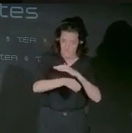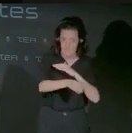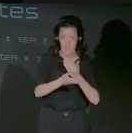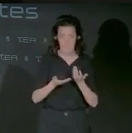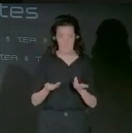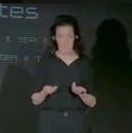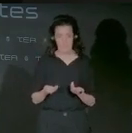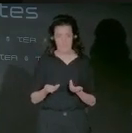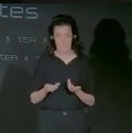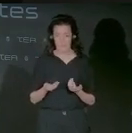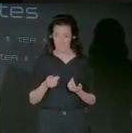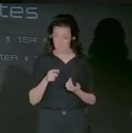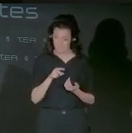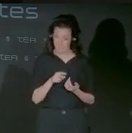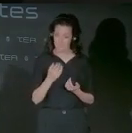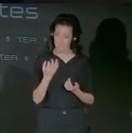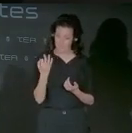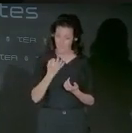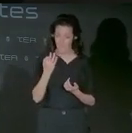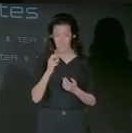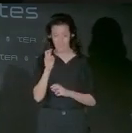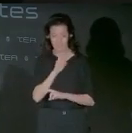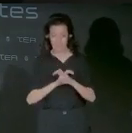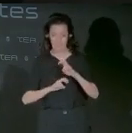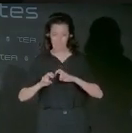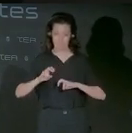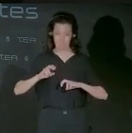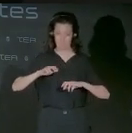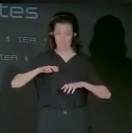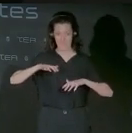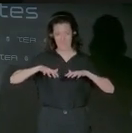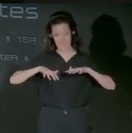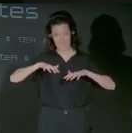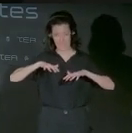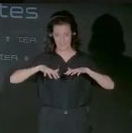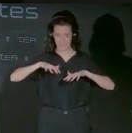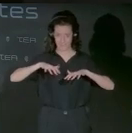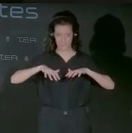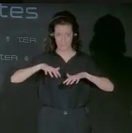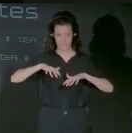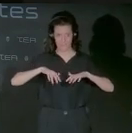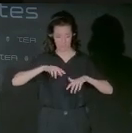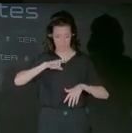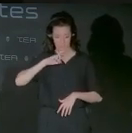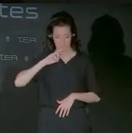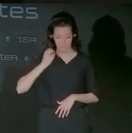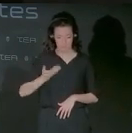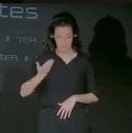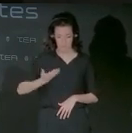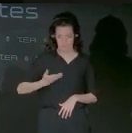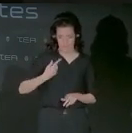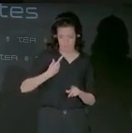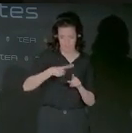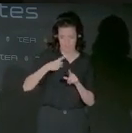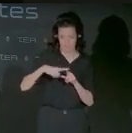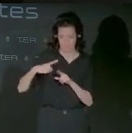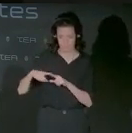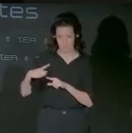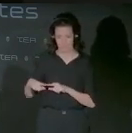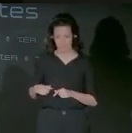various values as well, not only interests and legal issues, but in the end, values